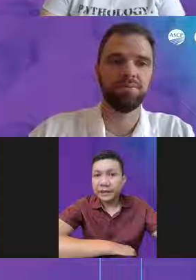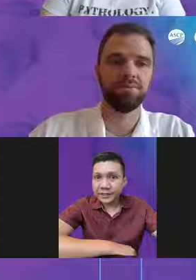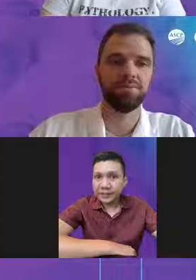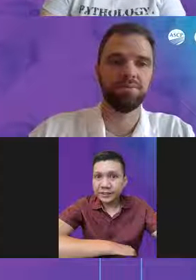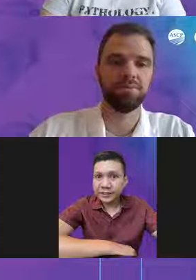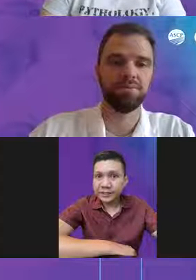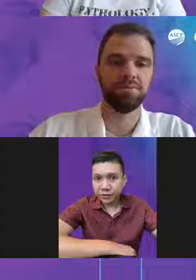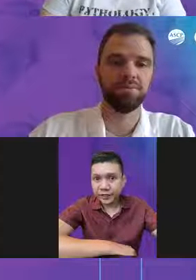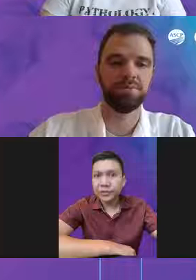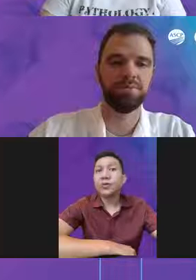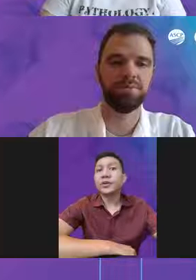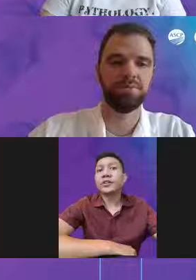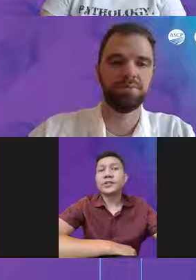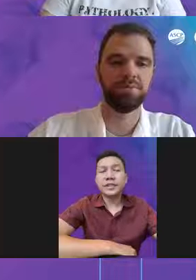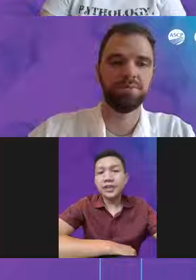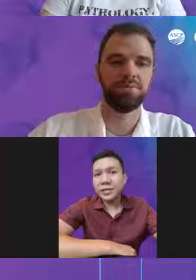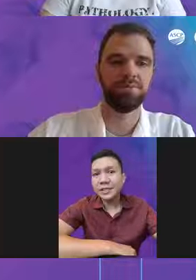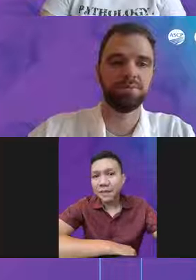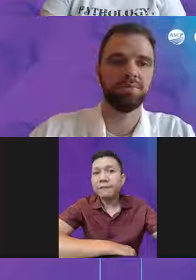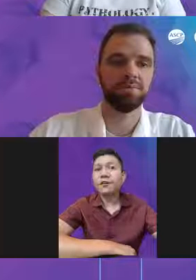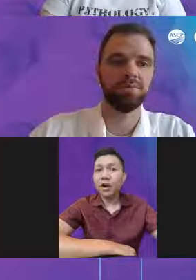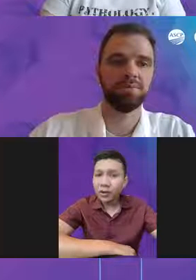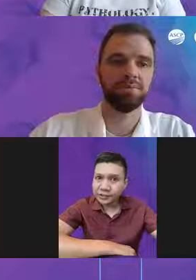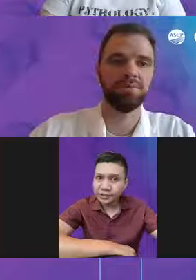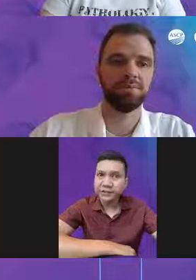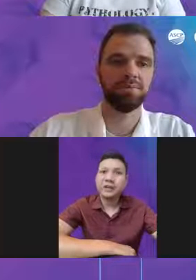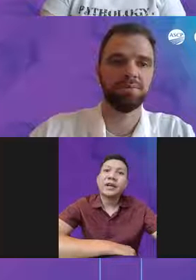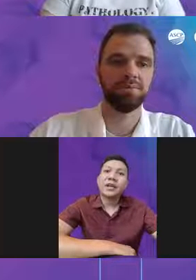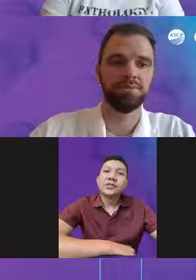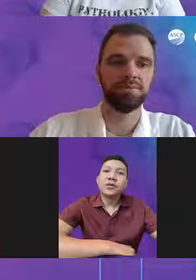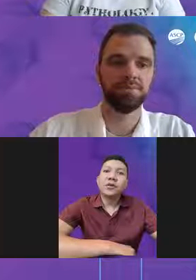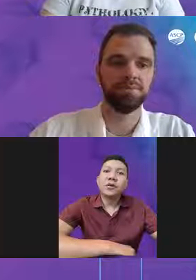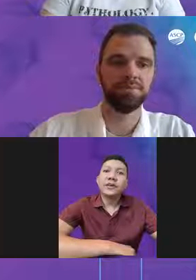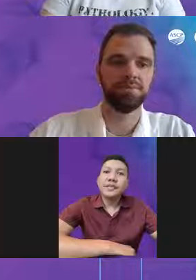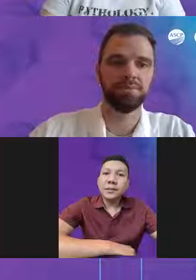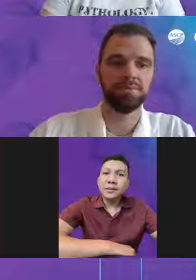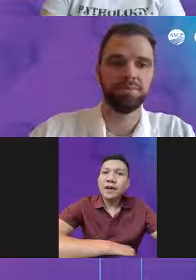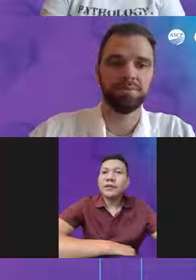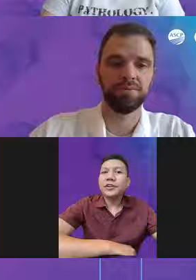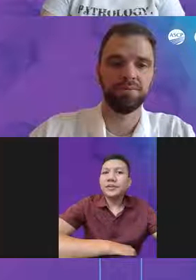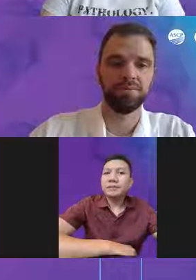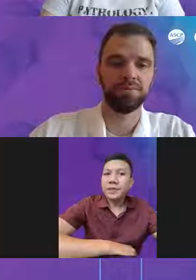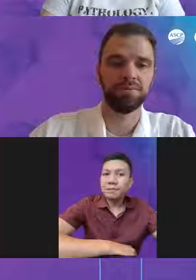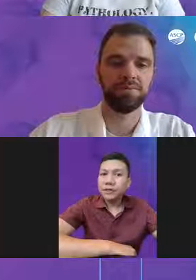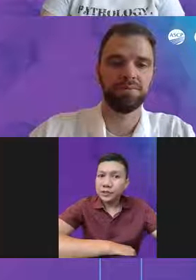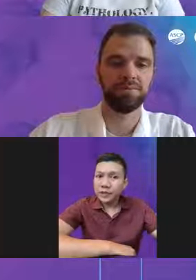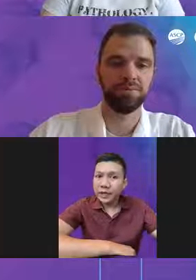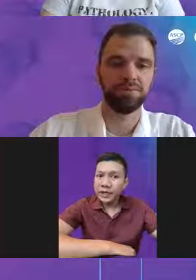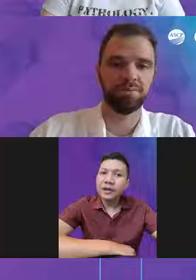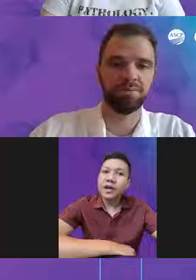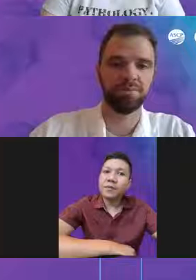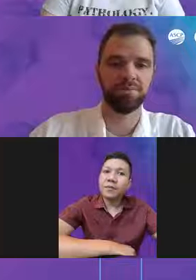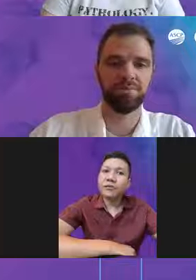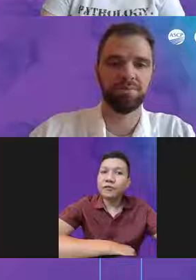of red cells in circulation, or there's increased demand for oxygen. So always think about that when there's